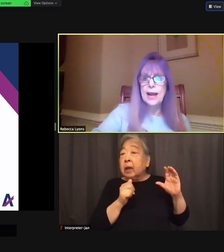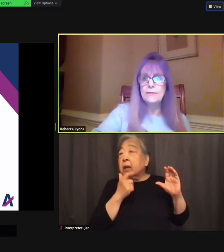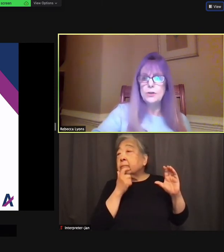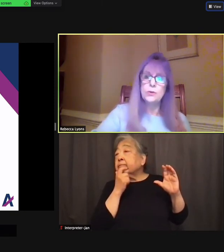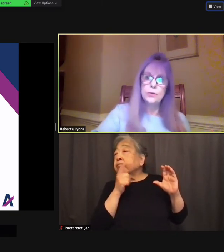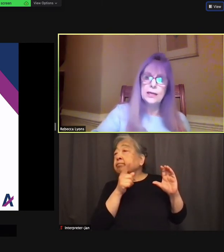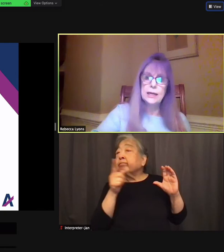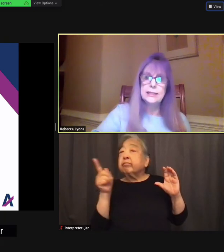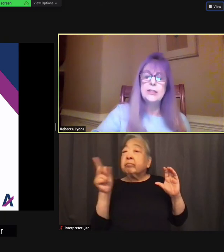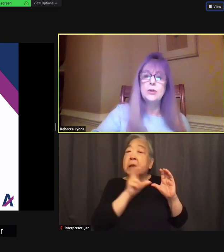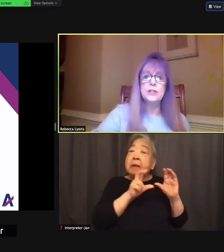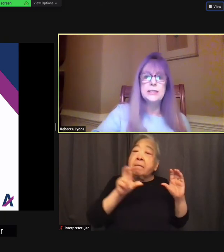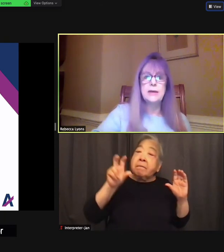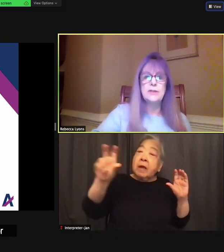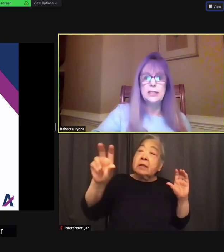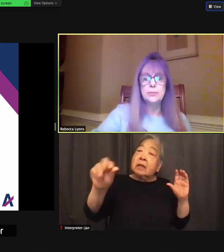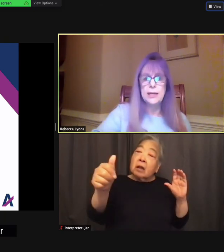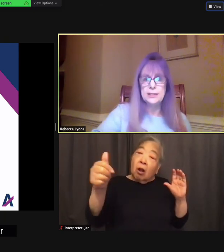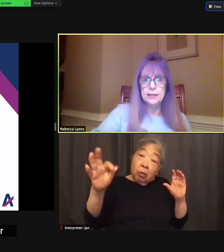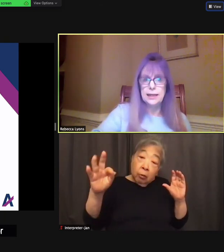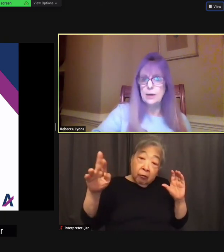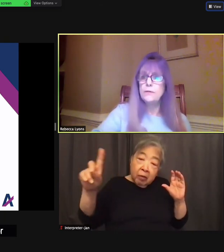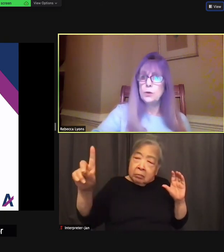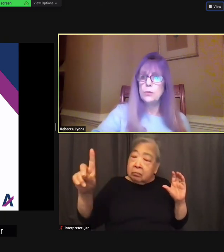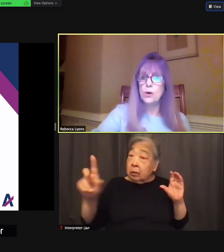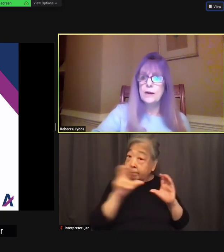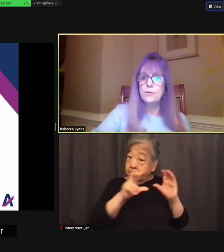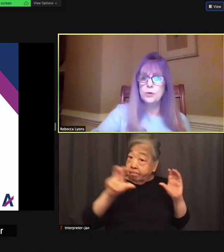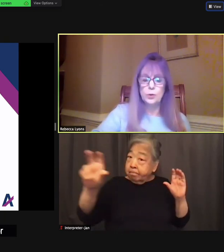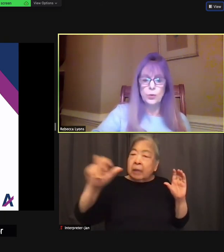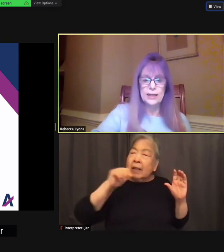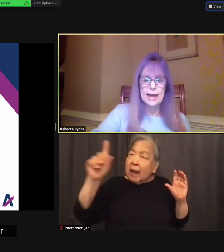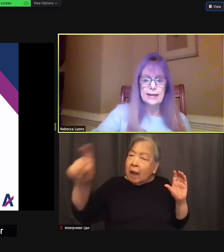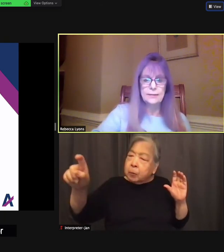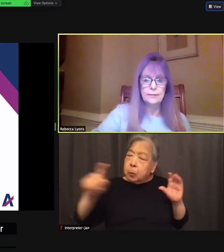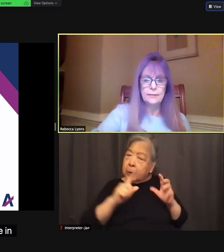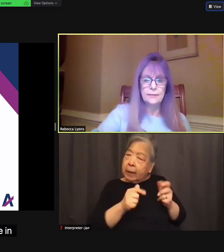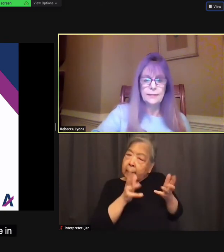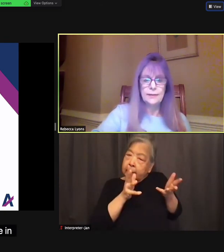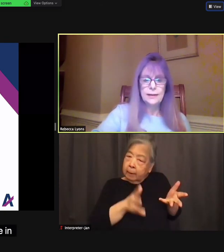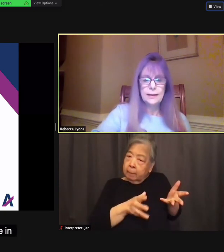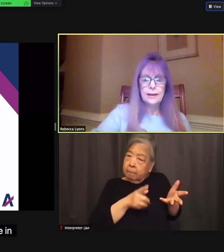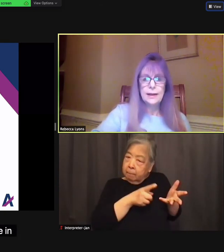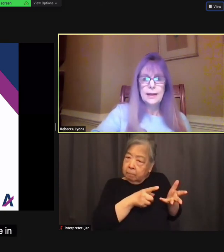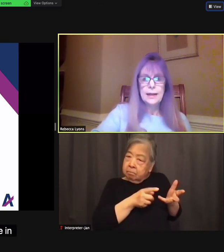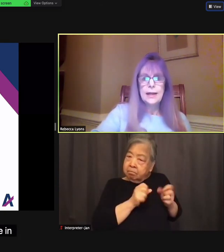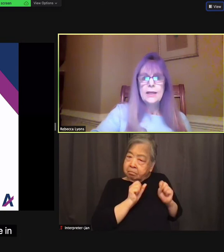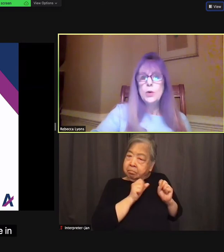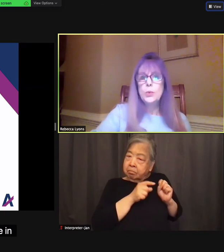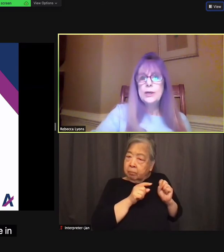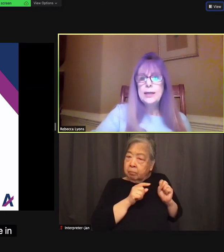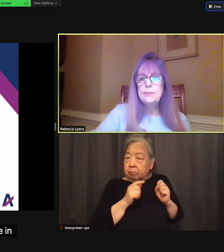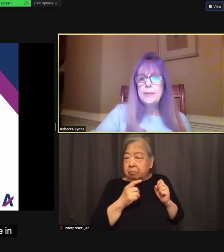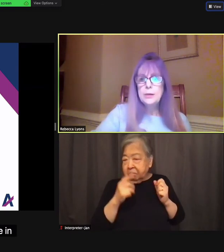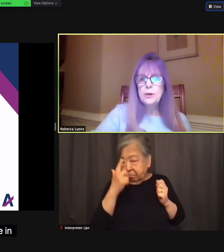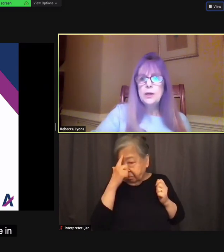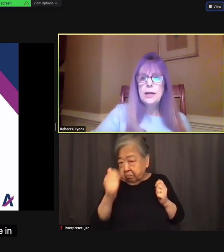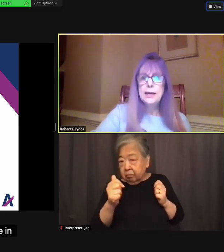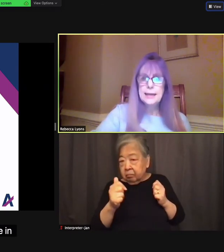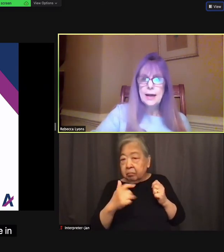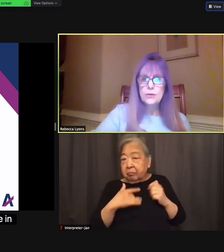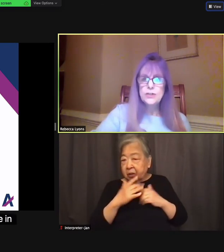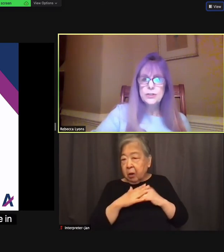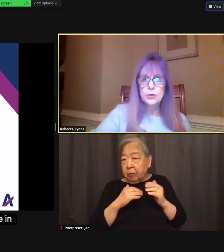don't have to. You can continue to save in the deposit account if you're more comfortable with that. There are really